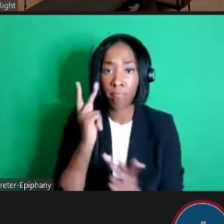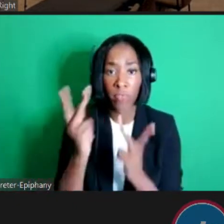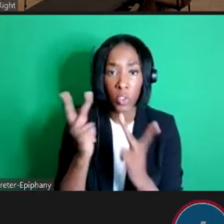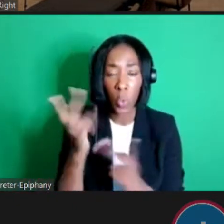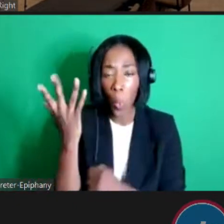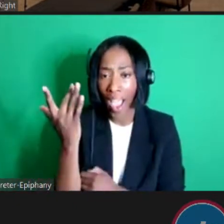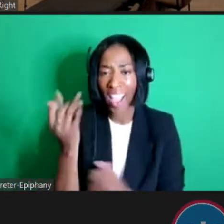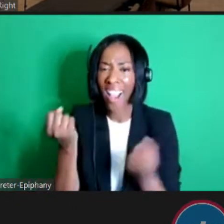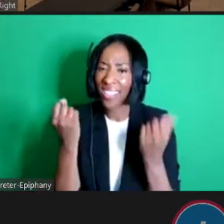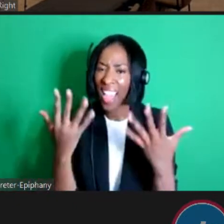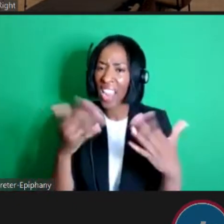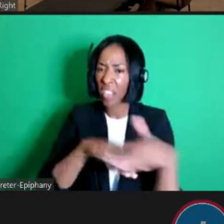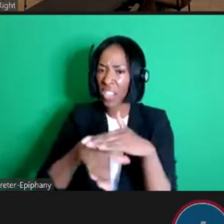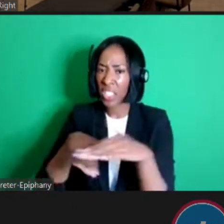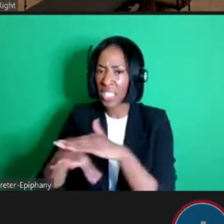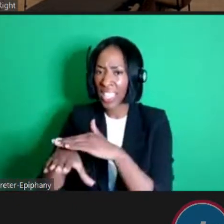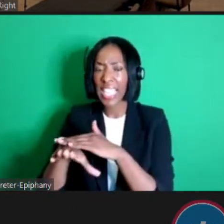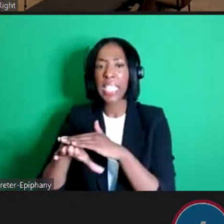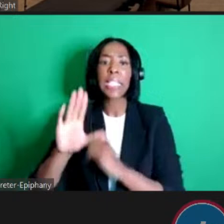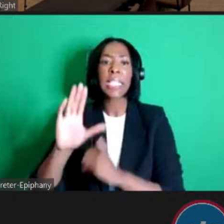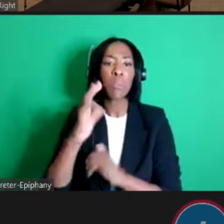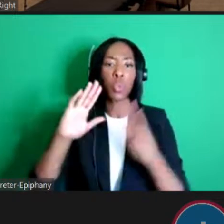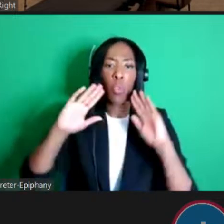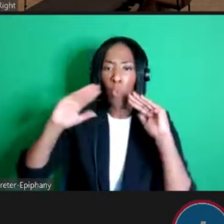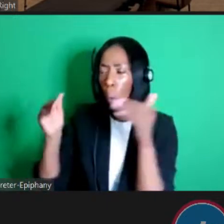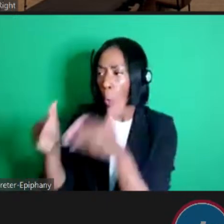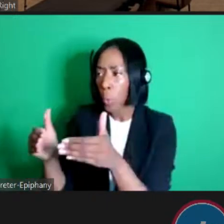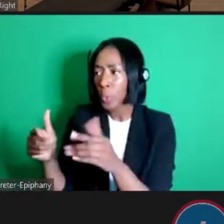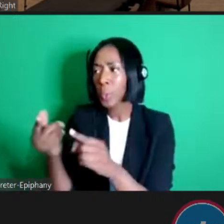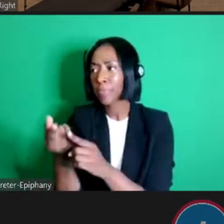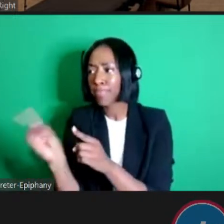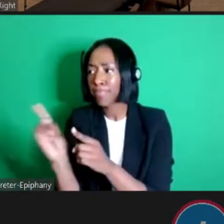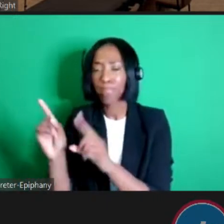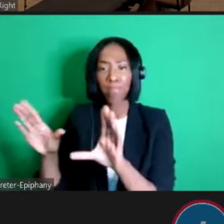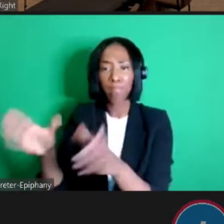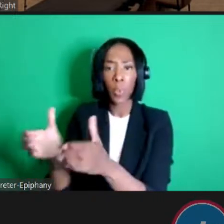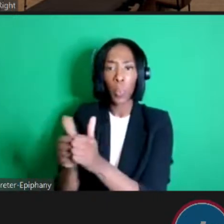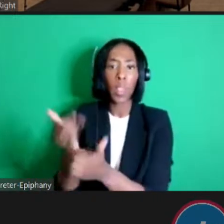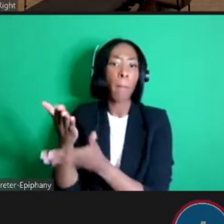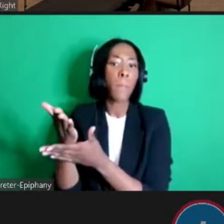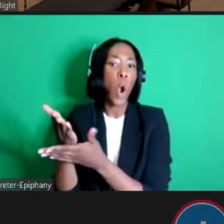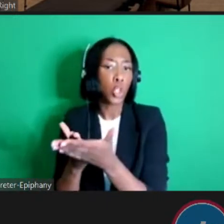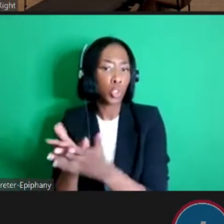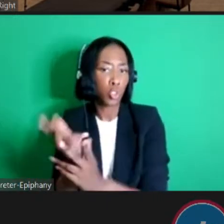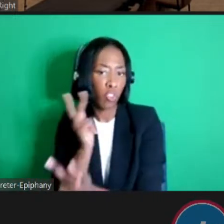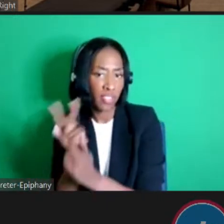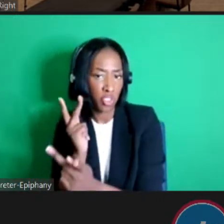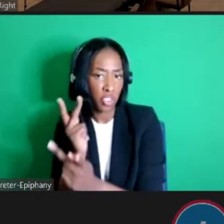accommodations seem to concentrate on folks with partial vision.